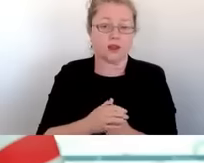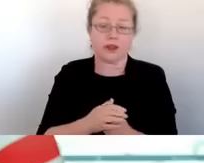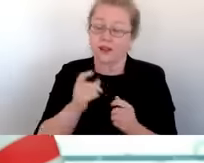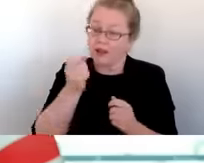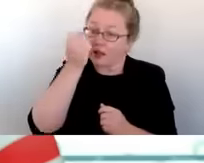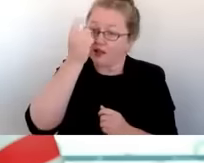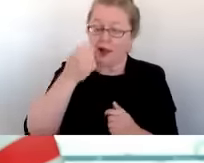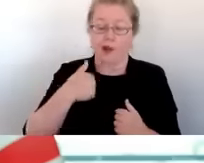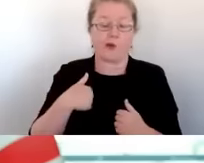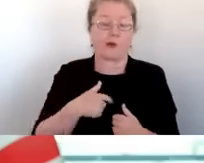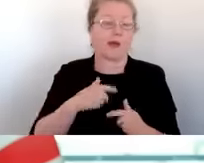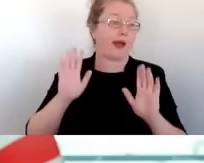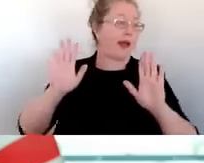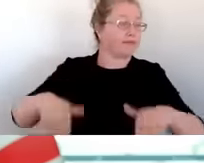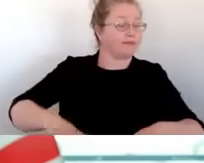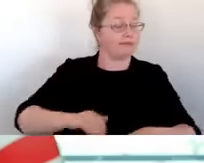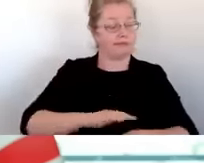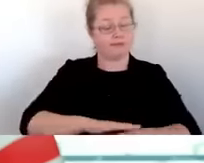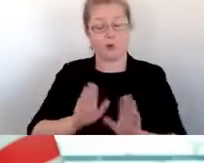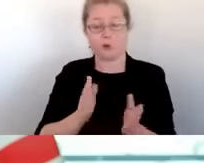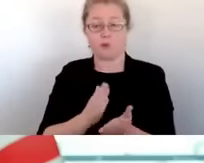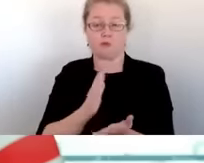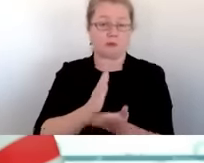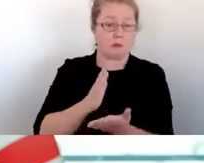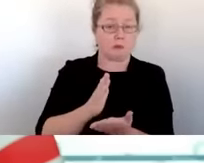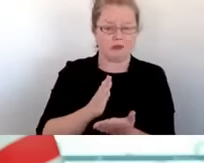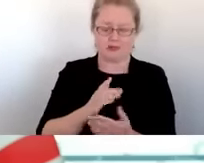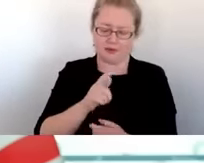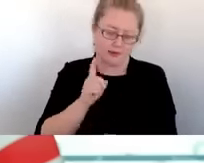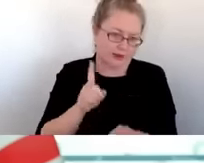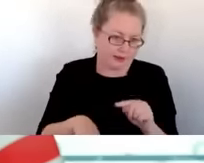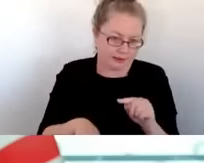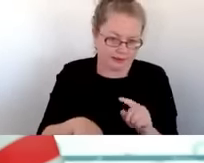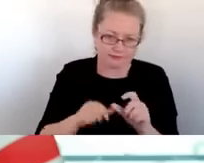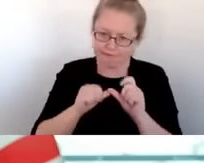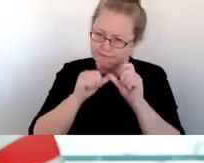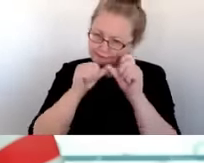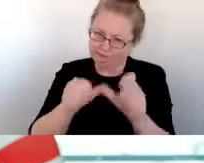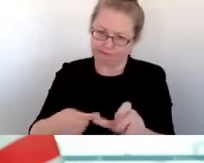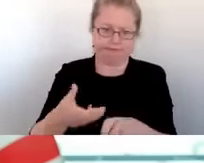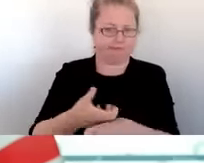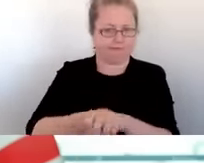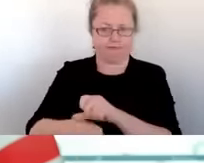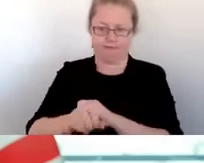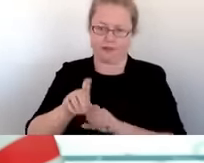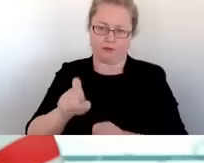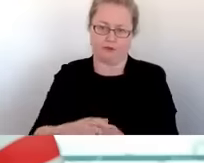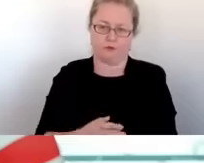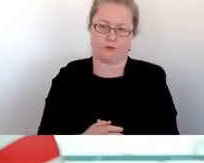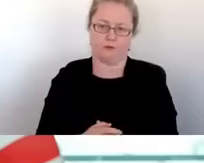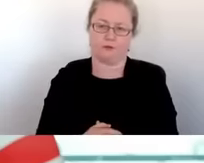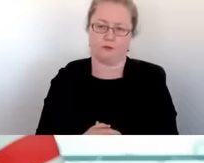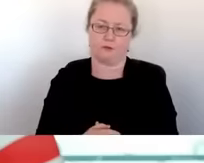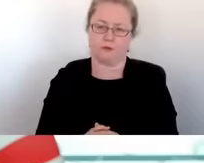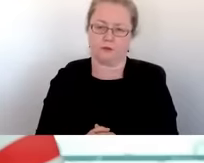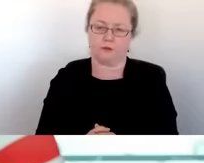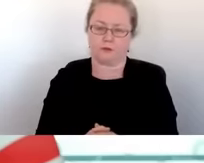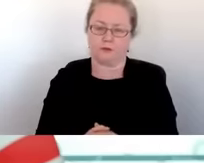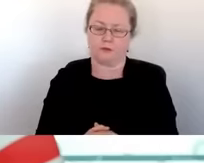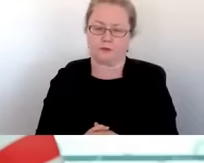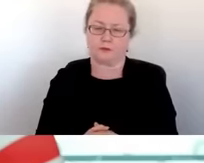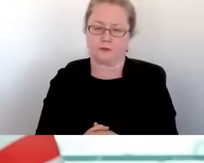those most at risk and protecting our healthcare system in the coming months. I'd also like to